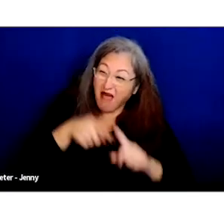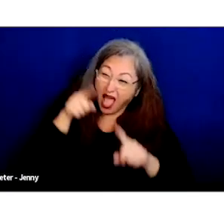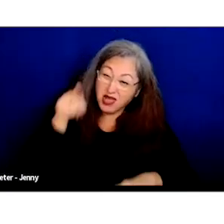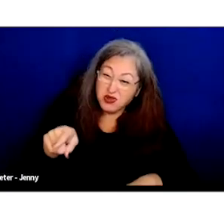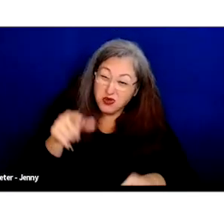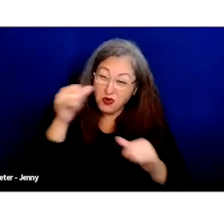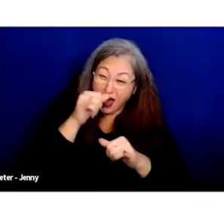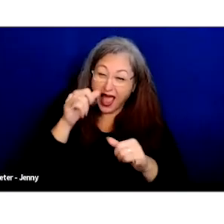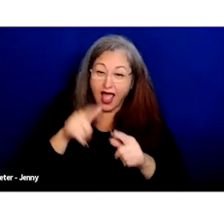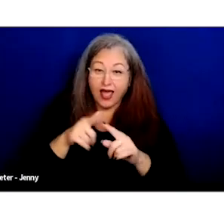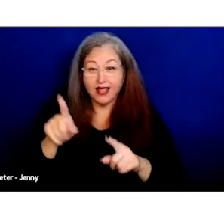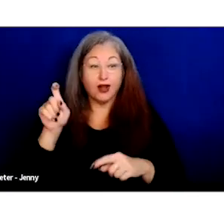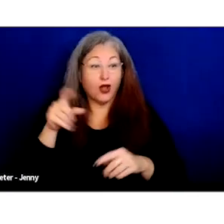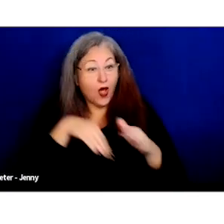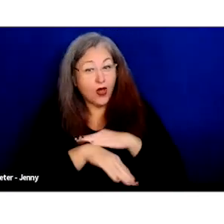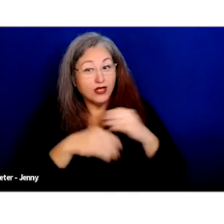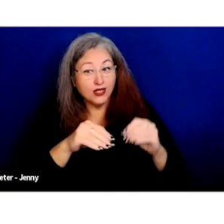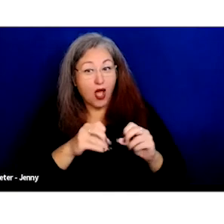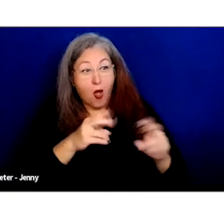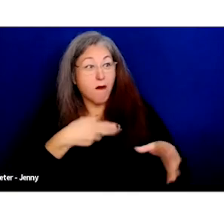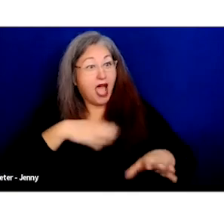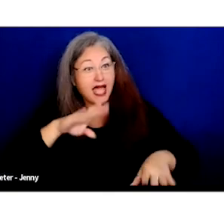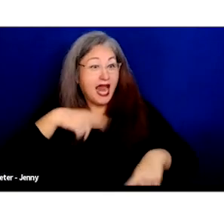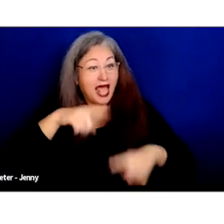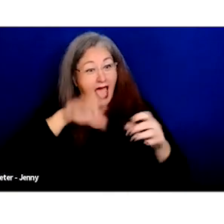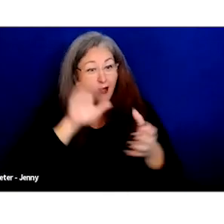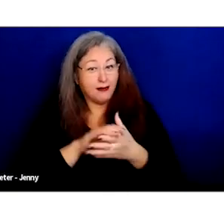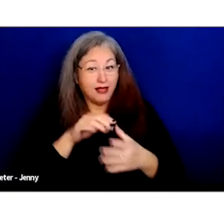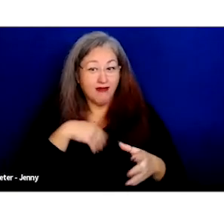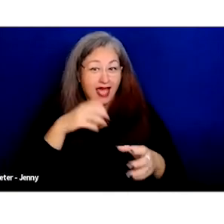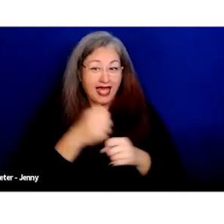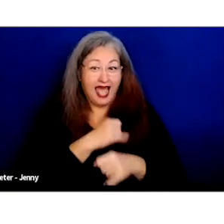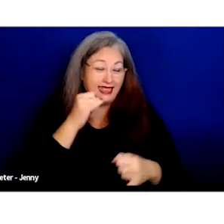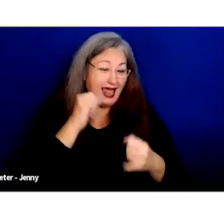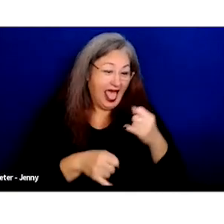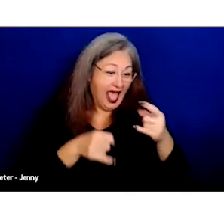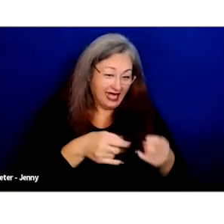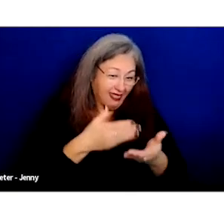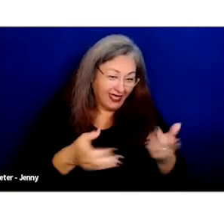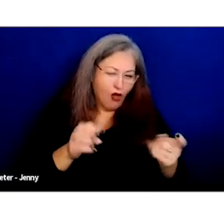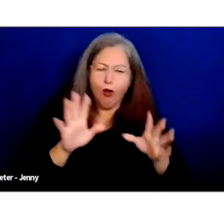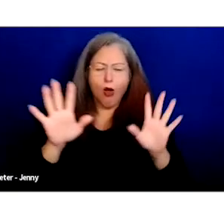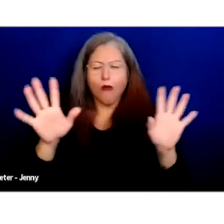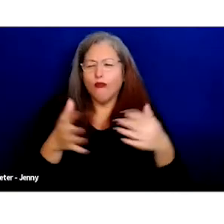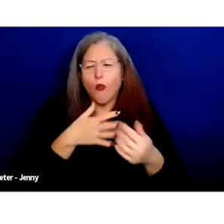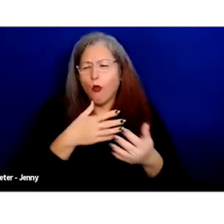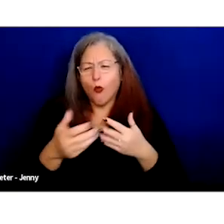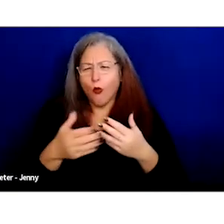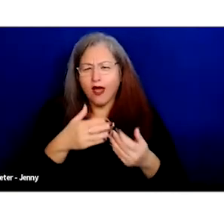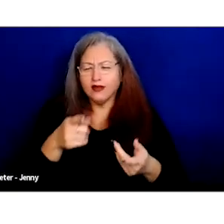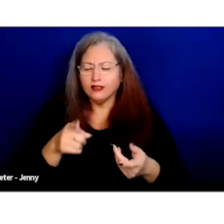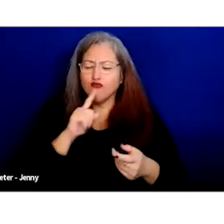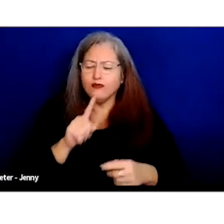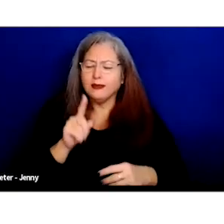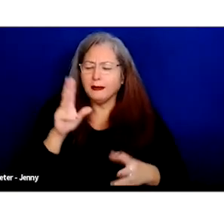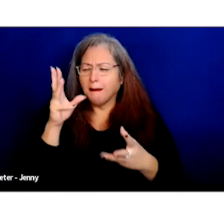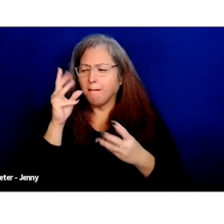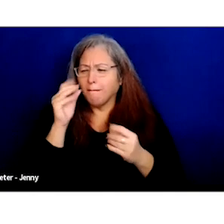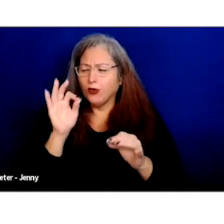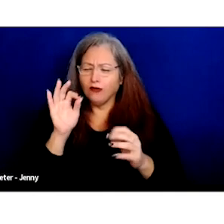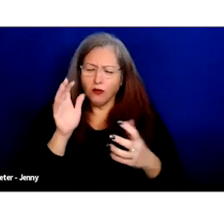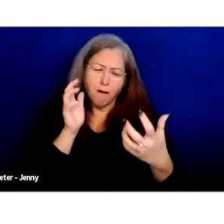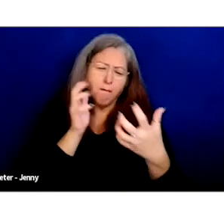And then you walk to the store and you're like, oh my God, I can't believe I got the last thing, or whatever it is, right? Those beautiful